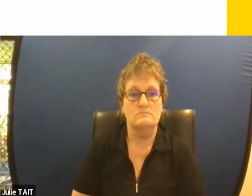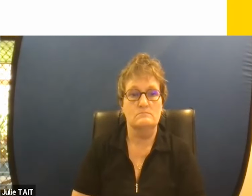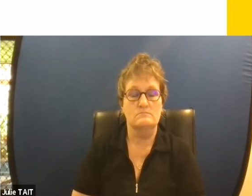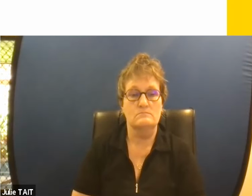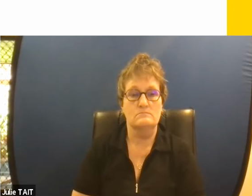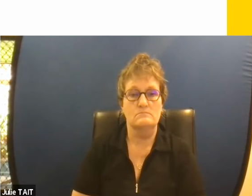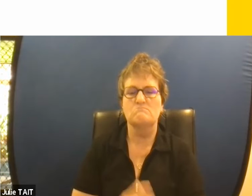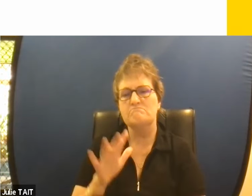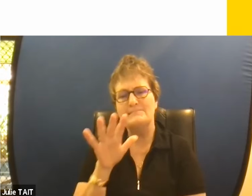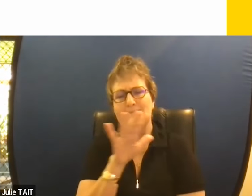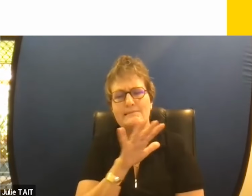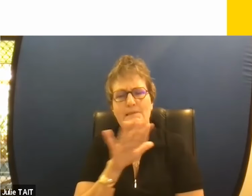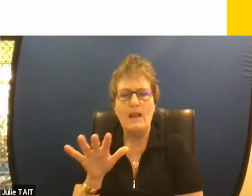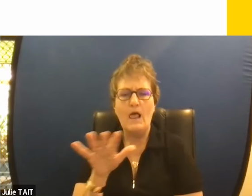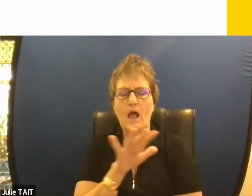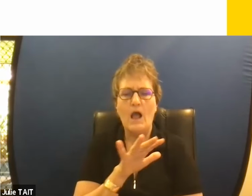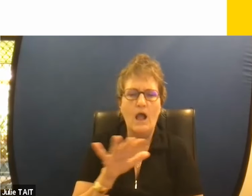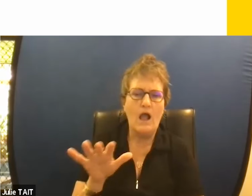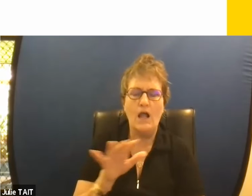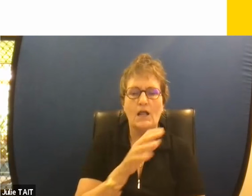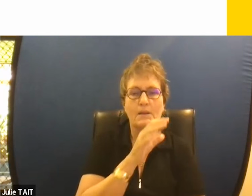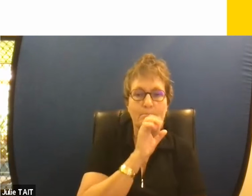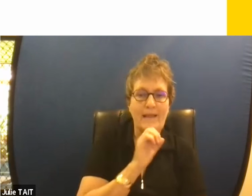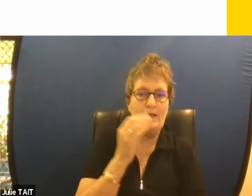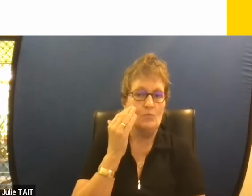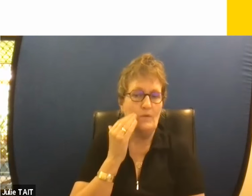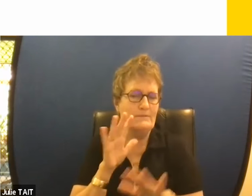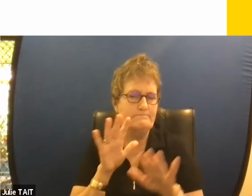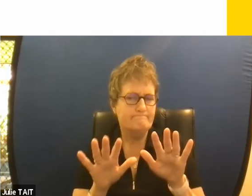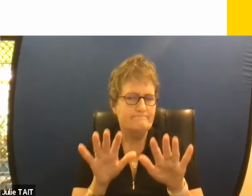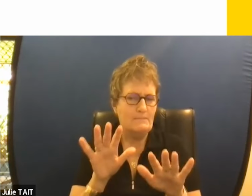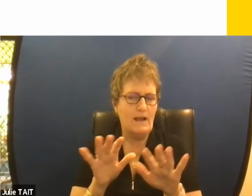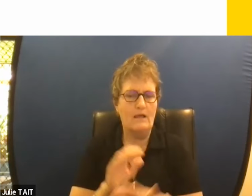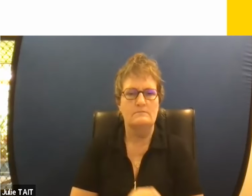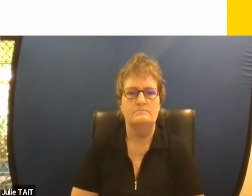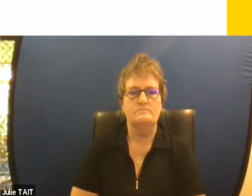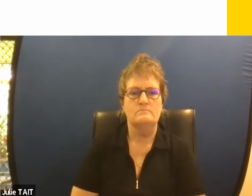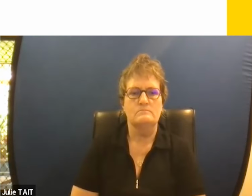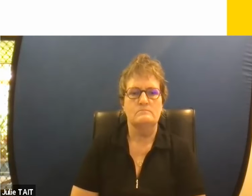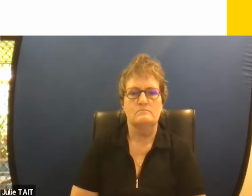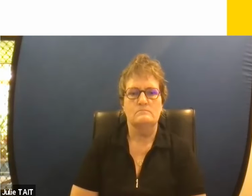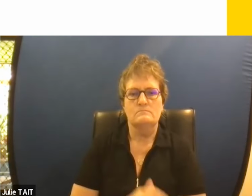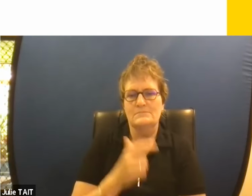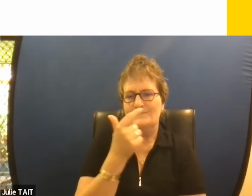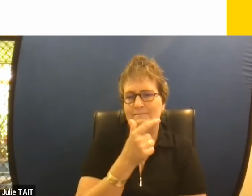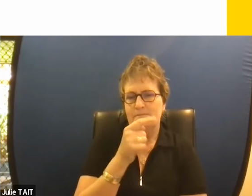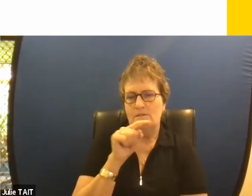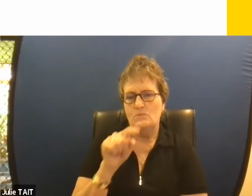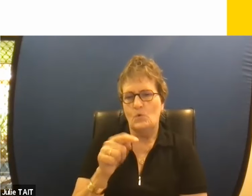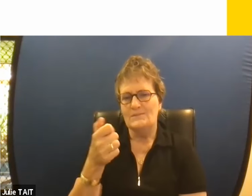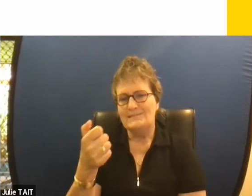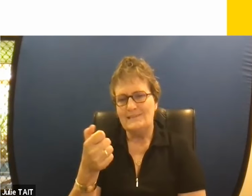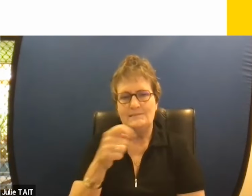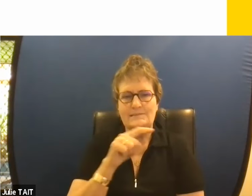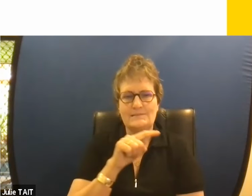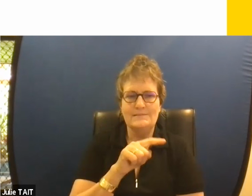among males among males and females, still around